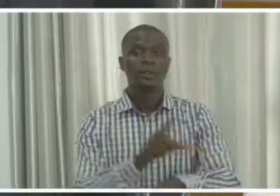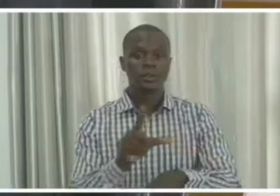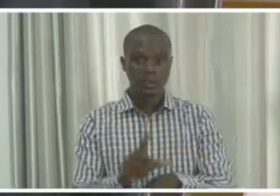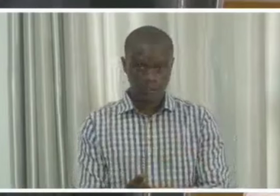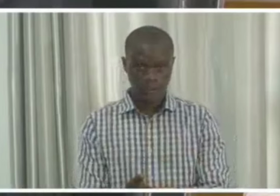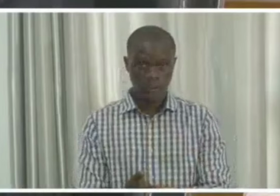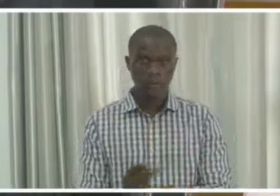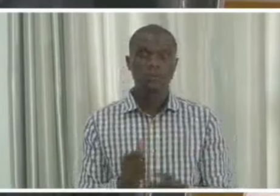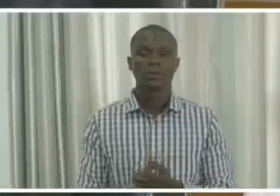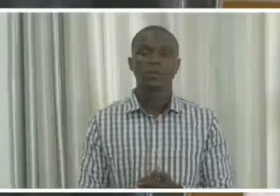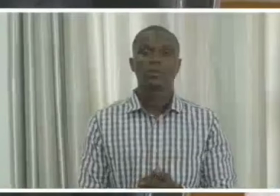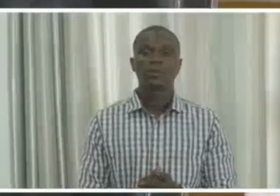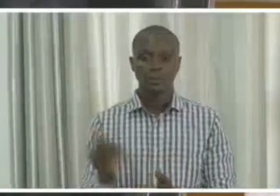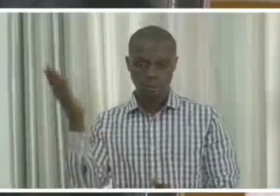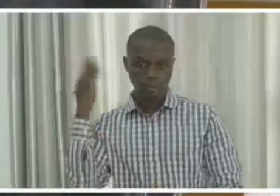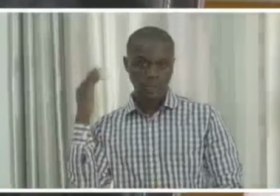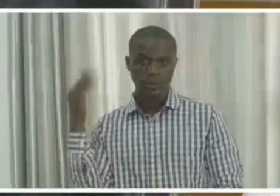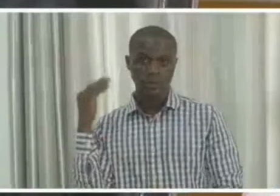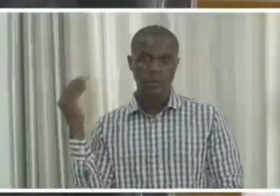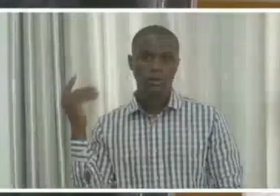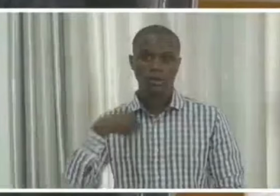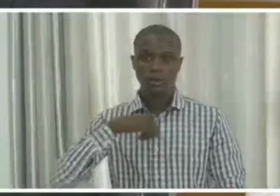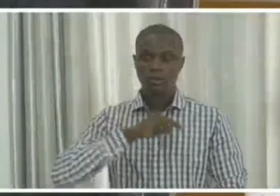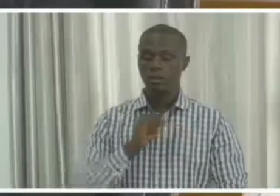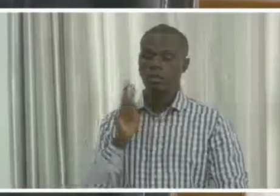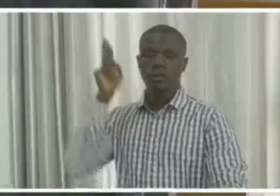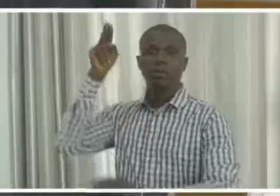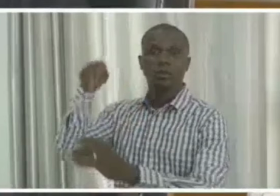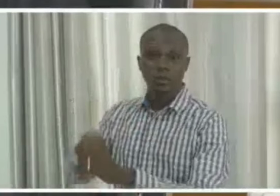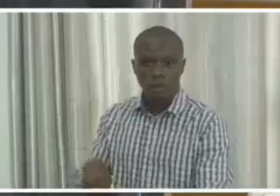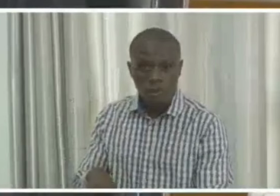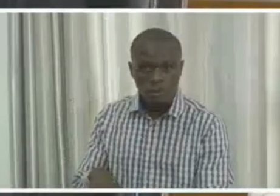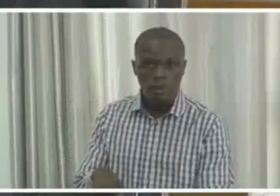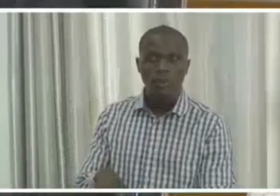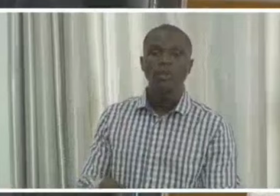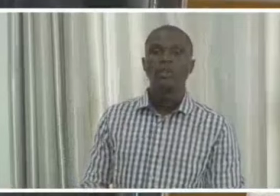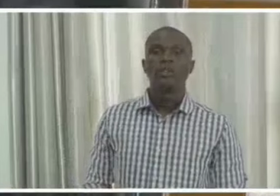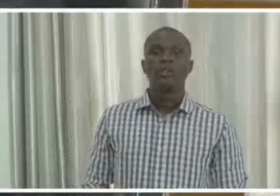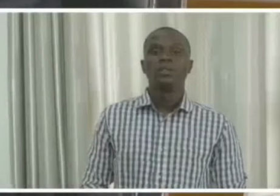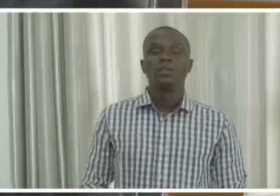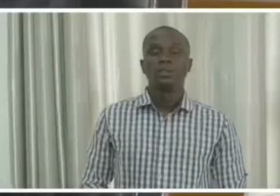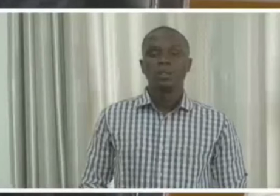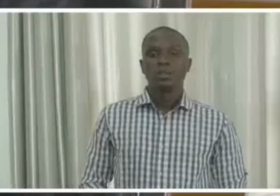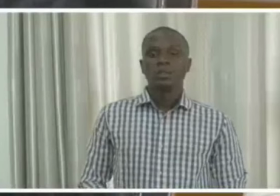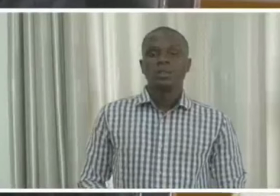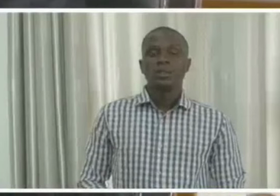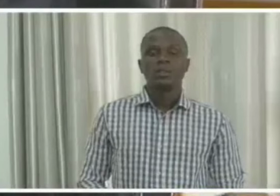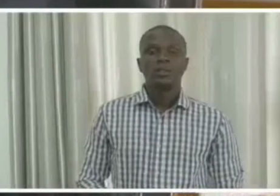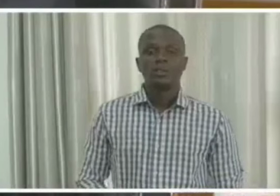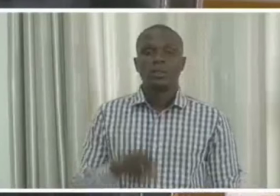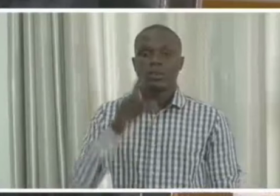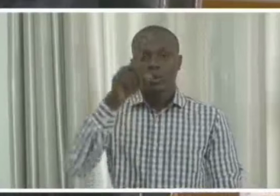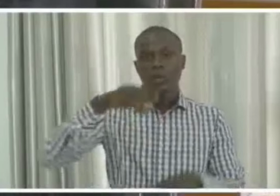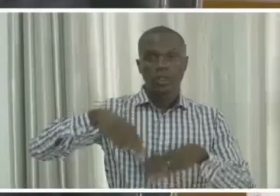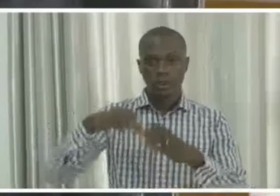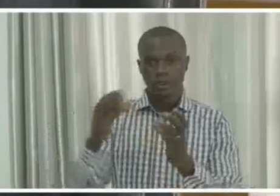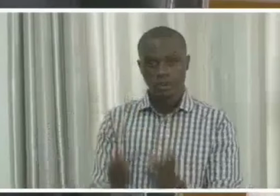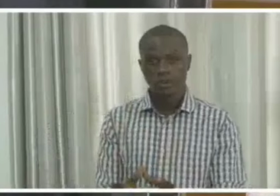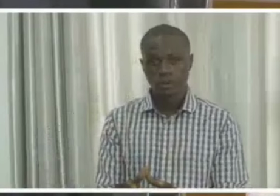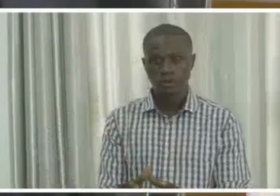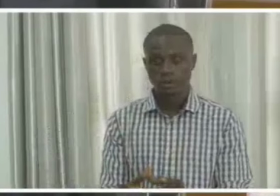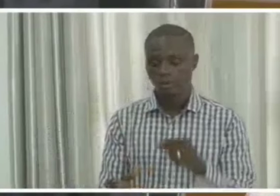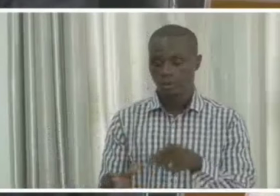or don't join certain convention there. Convention are just where countries and they come together, then get an agreement